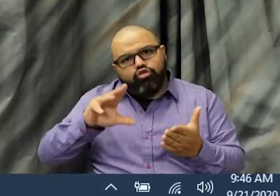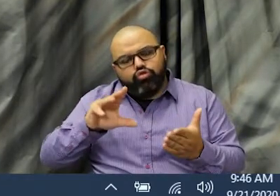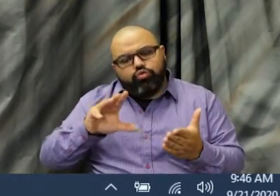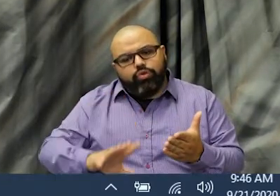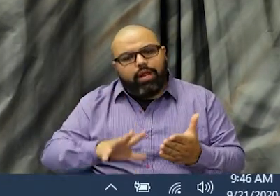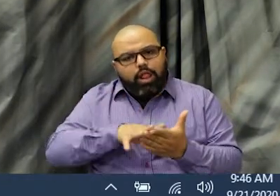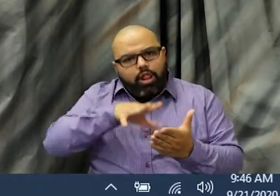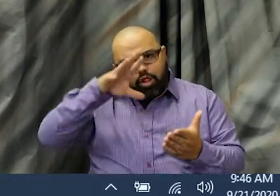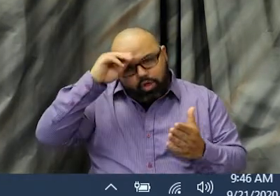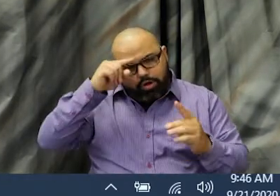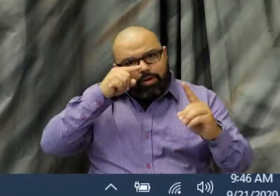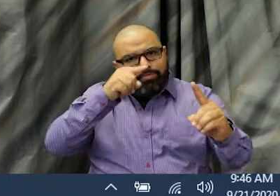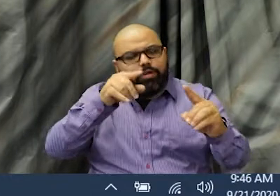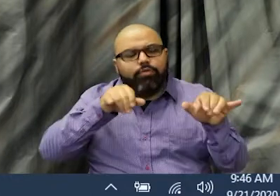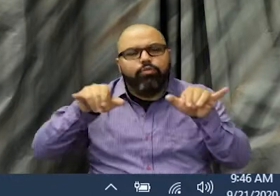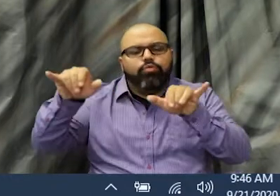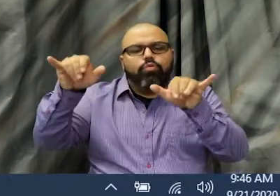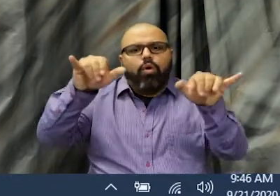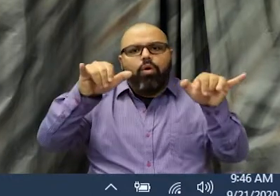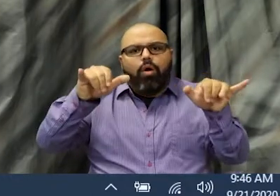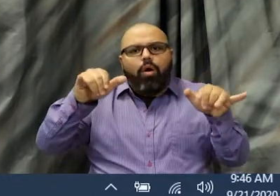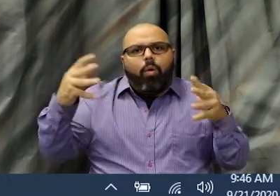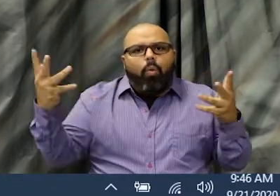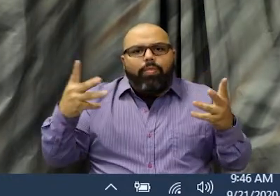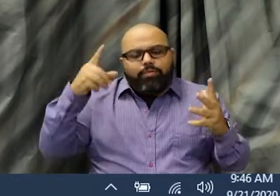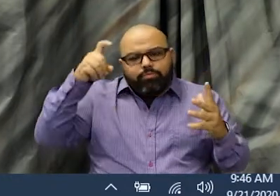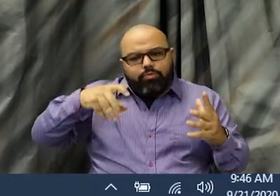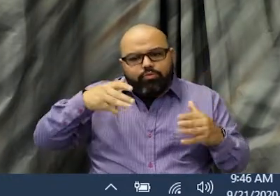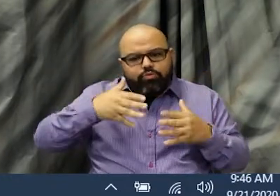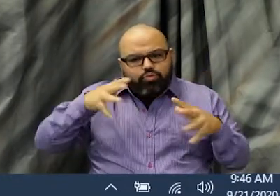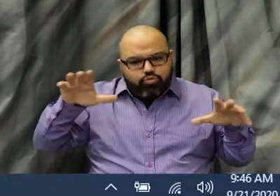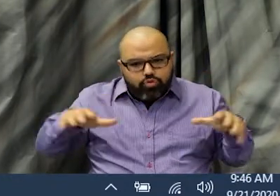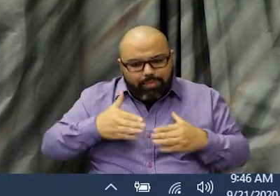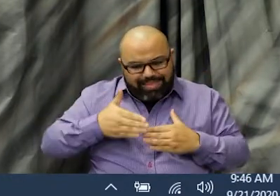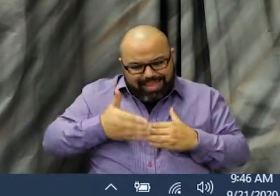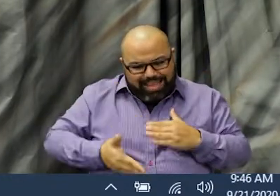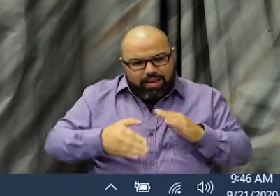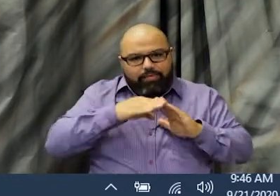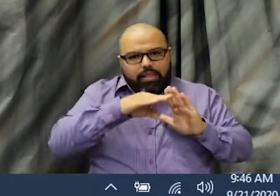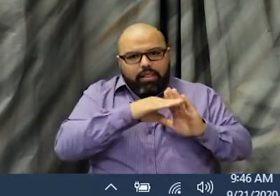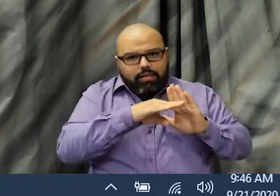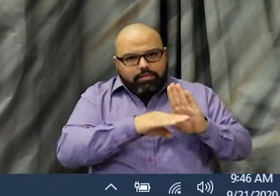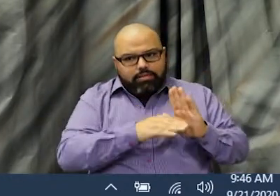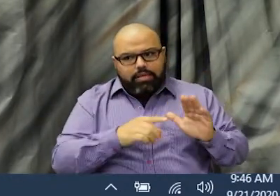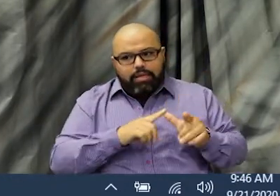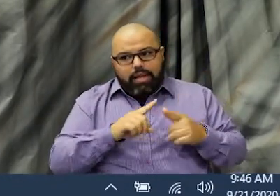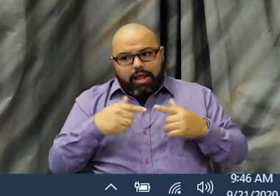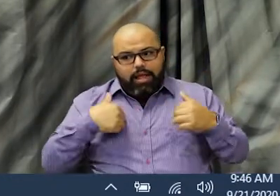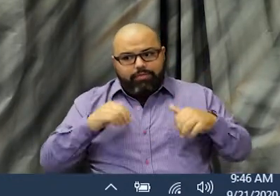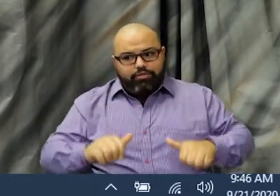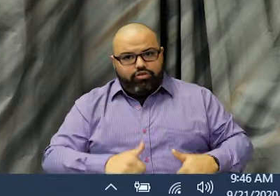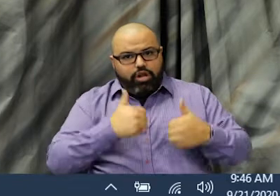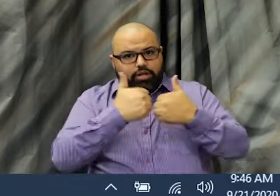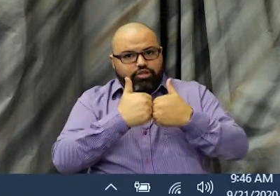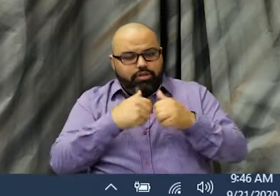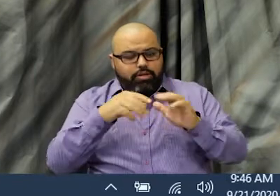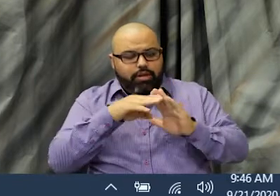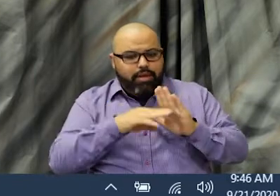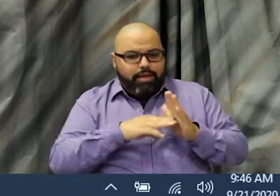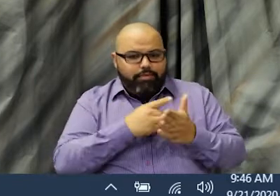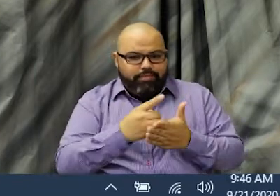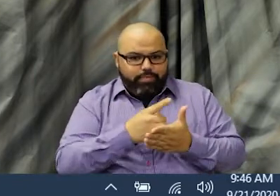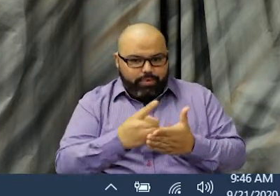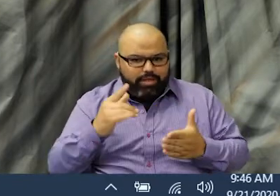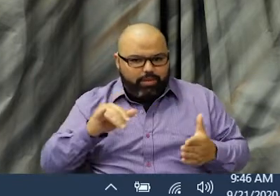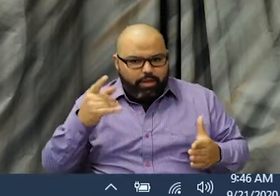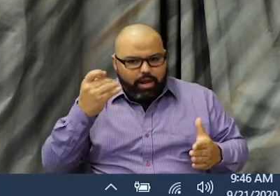student learning objective, what their standard is, what they're supposed to be able to do at the end of the lesson. And then I also have challenging questions for them every